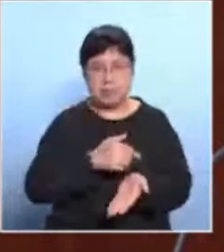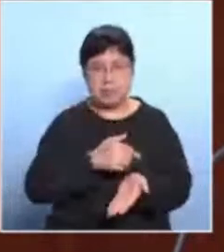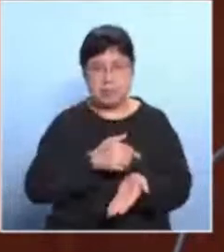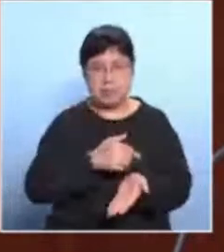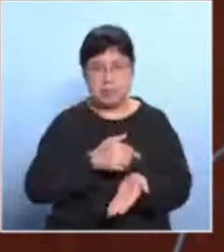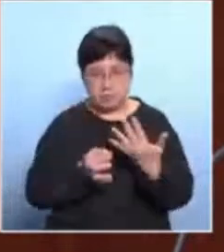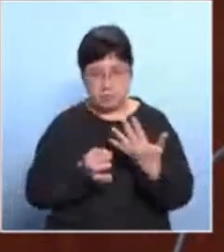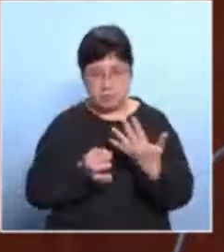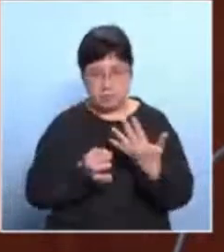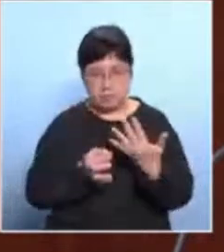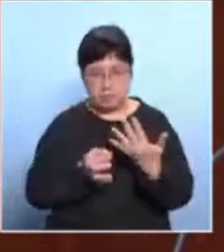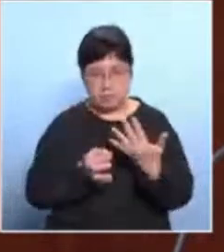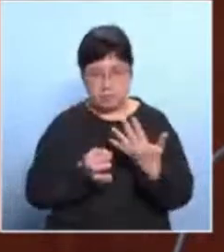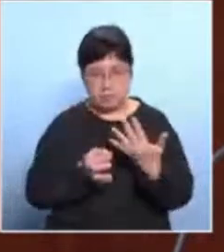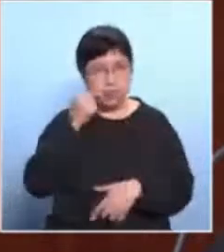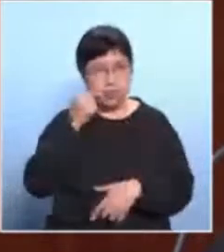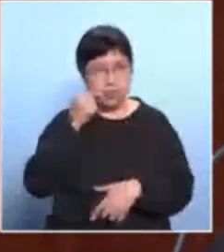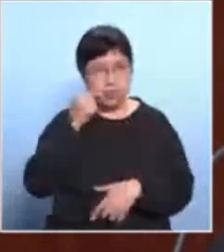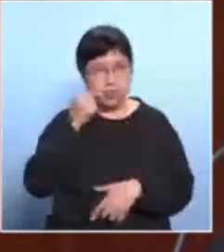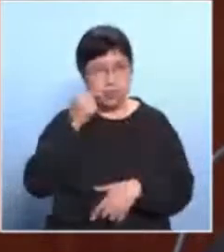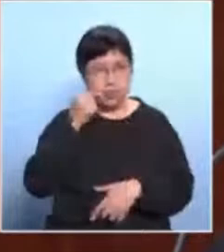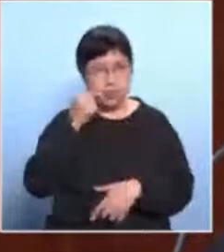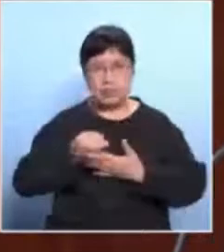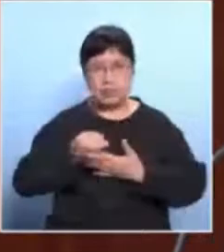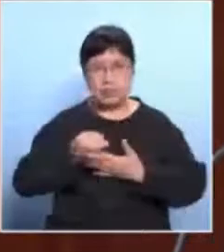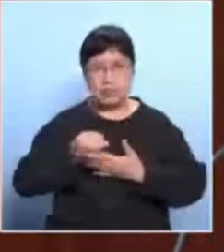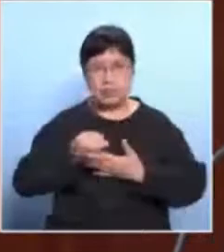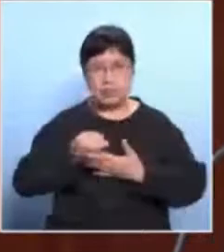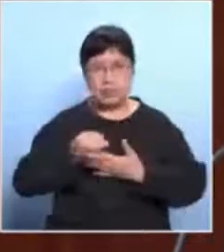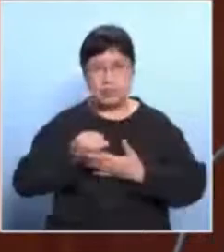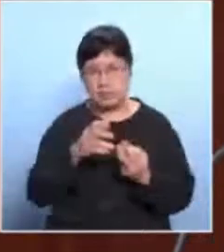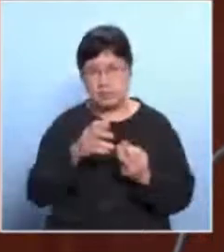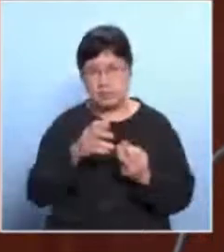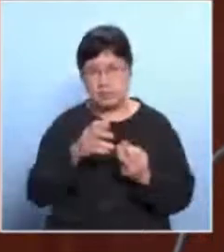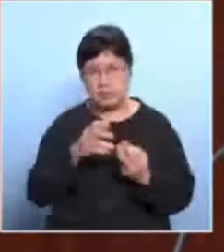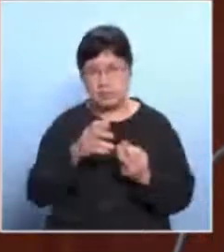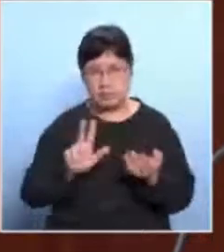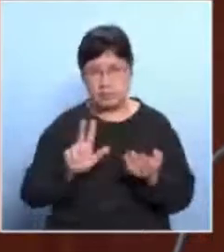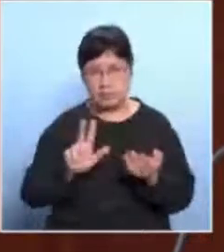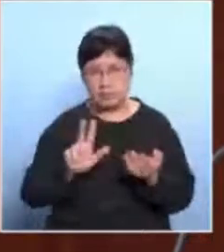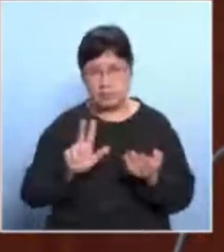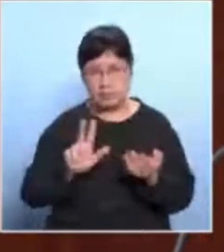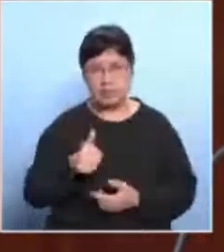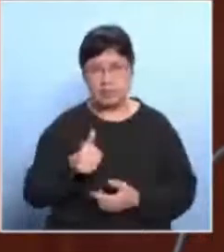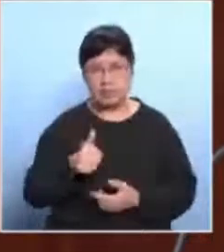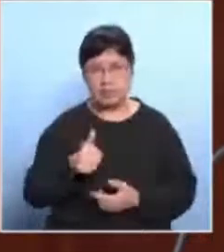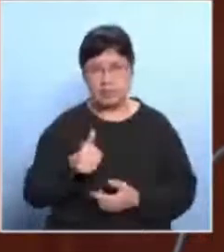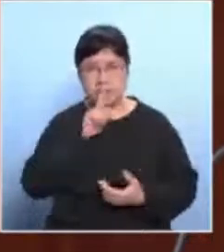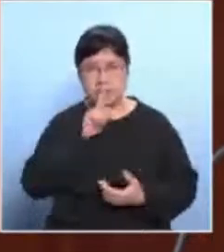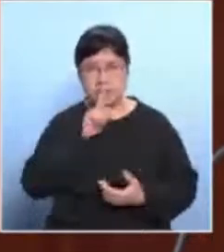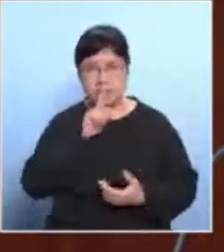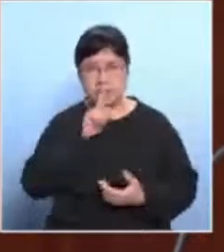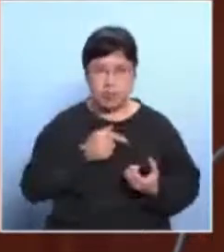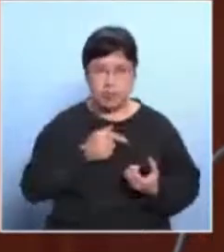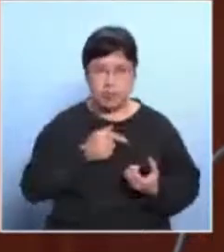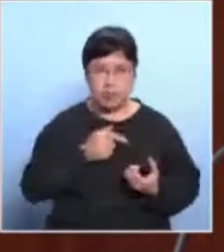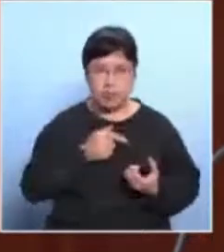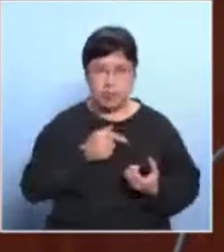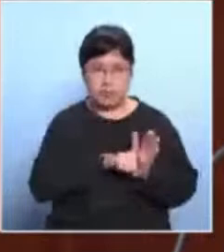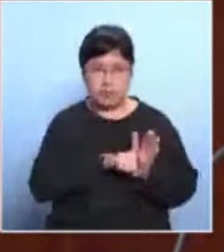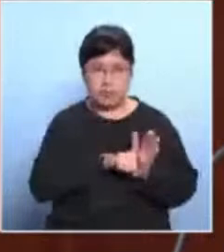And 3. Establishing a breast milk bank and formulating the related mechanism for breast milk donation